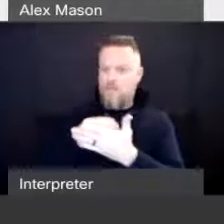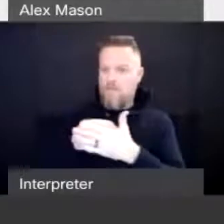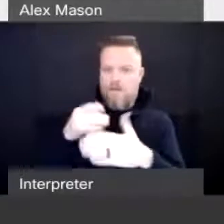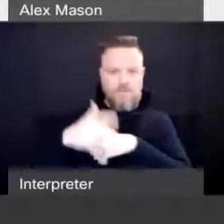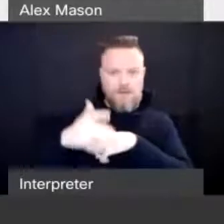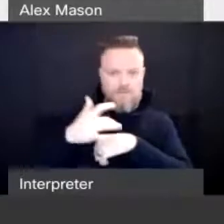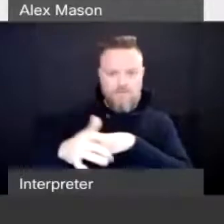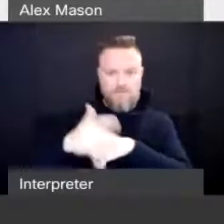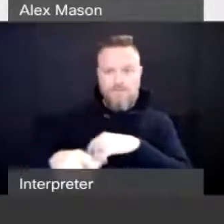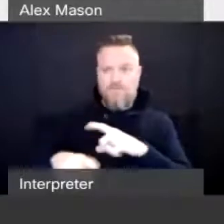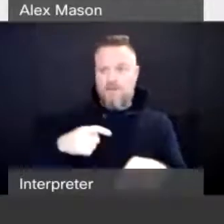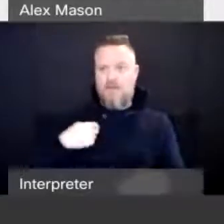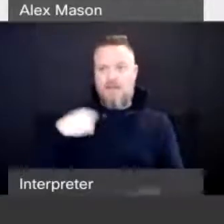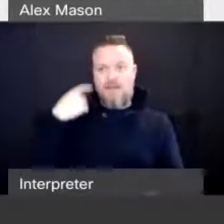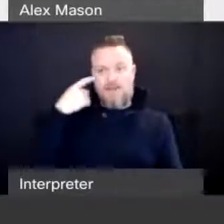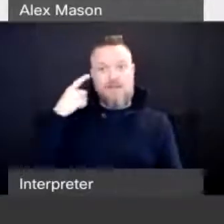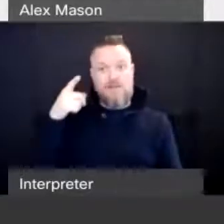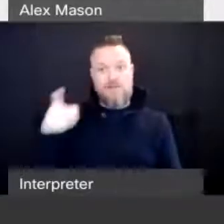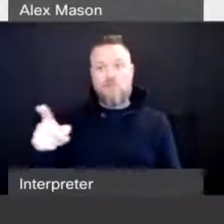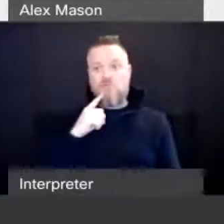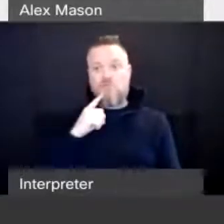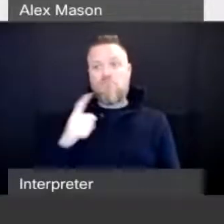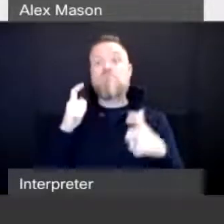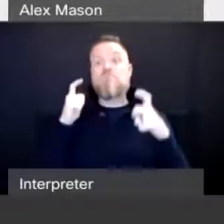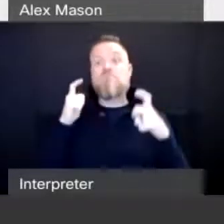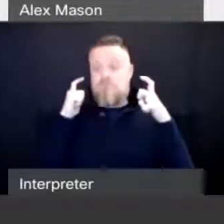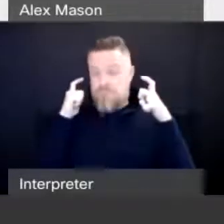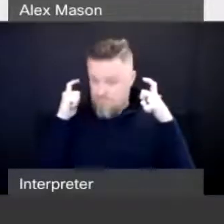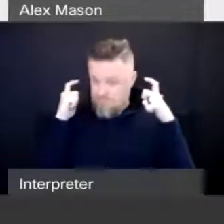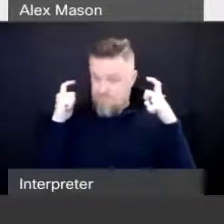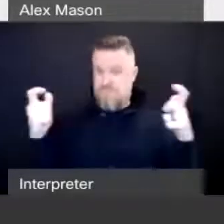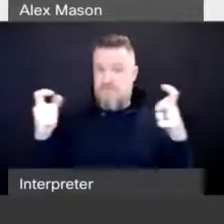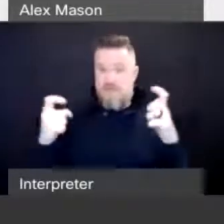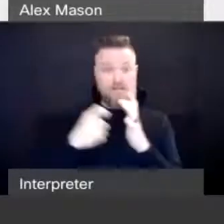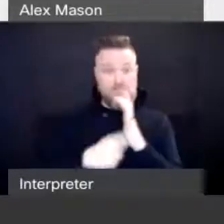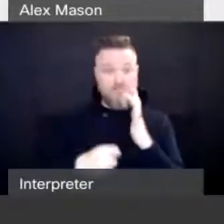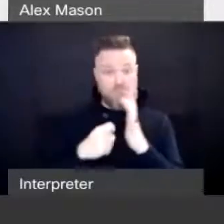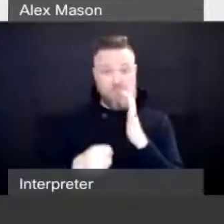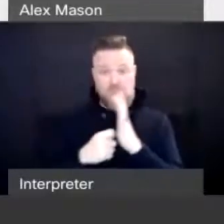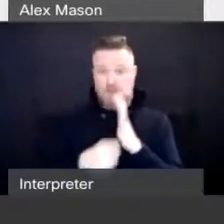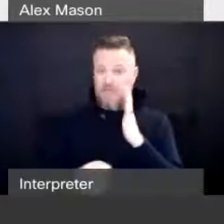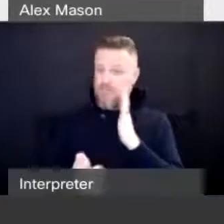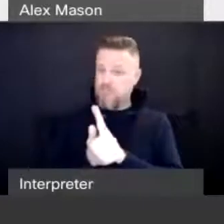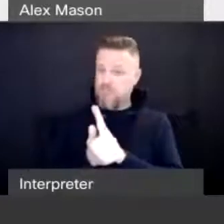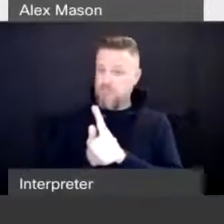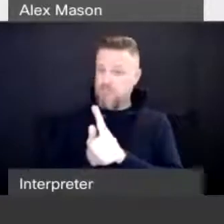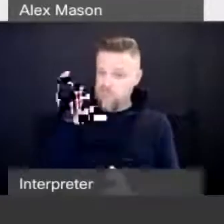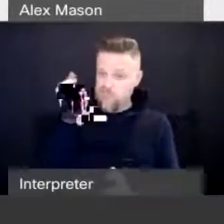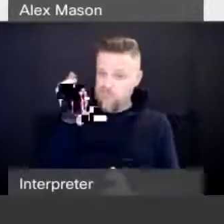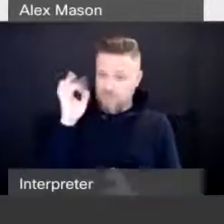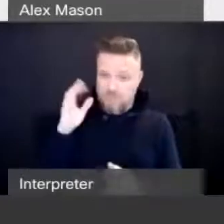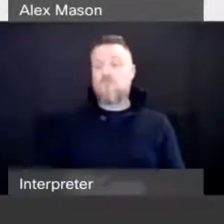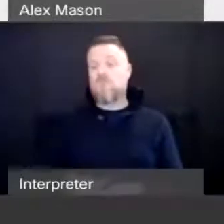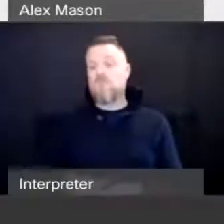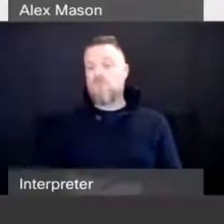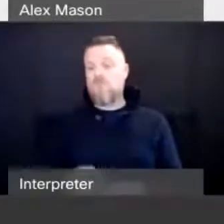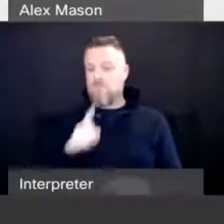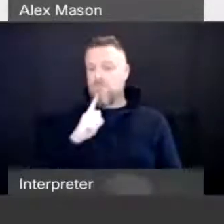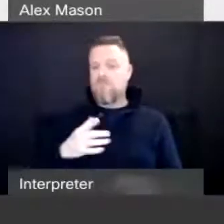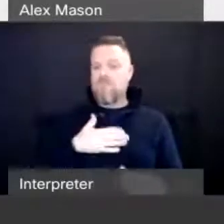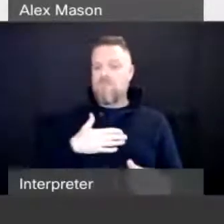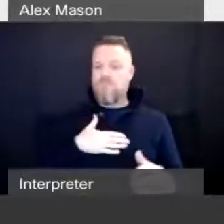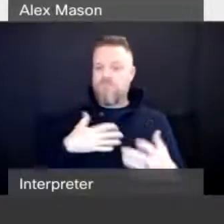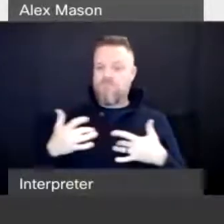venture to say that this is going to come with a big price tag. And my concern